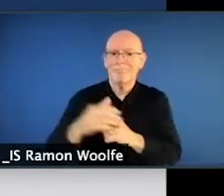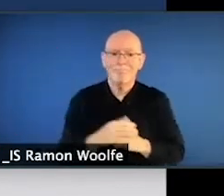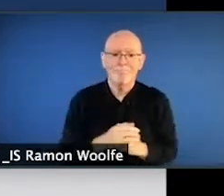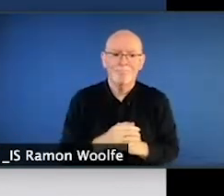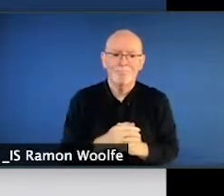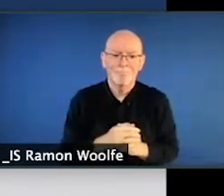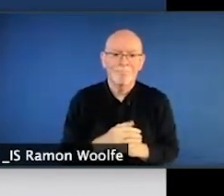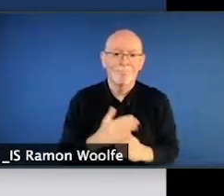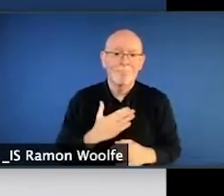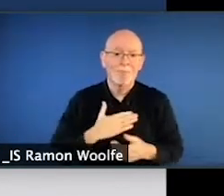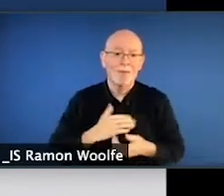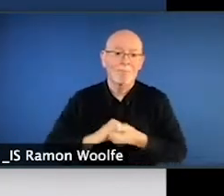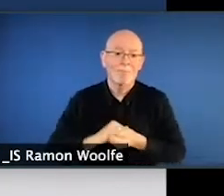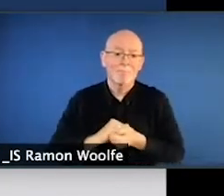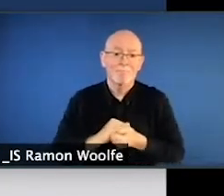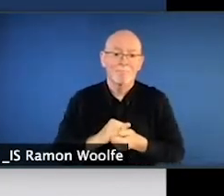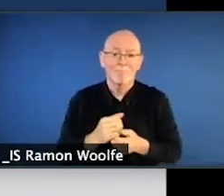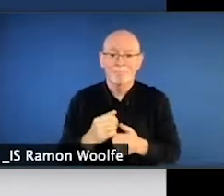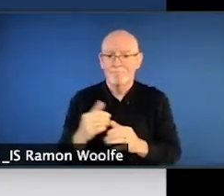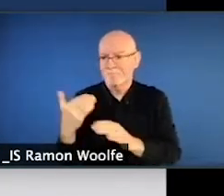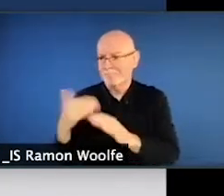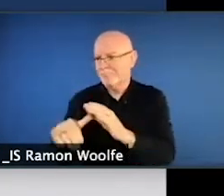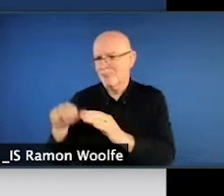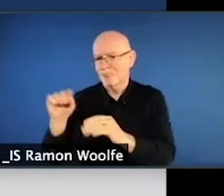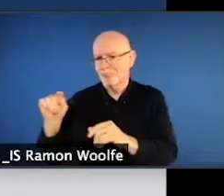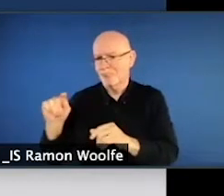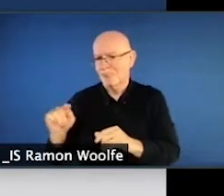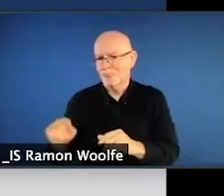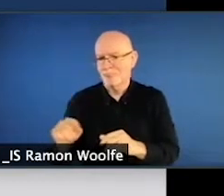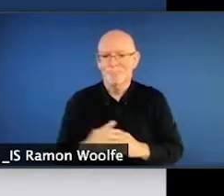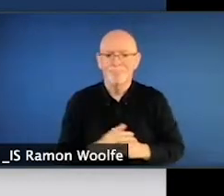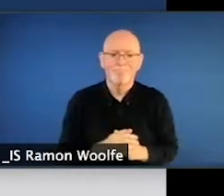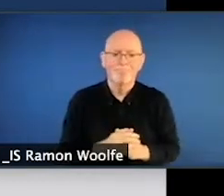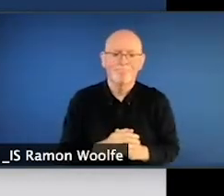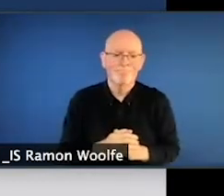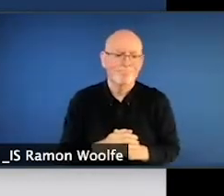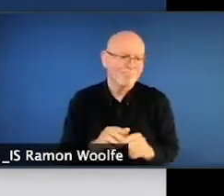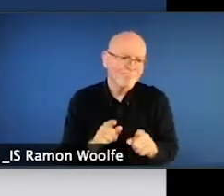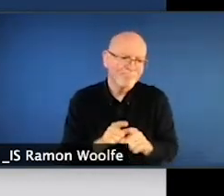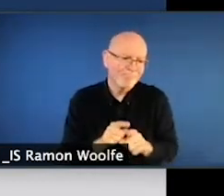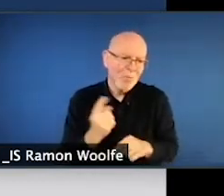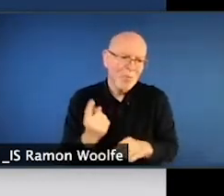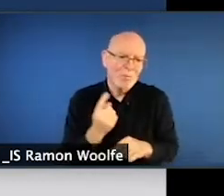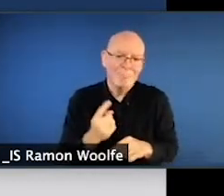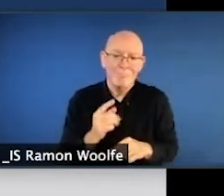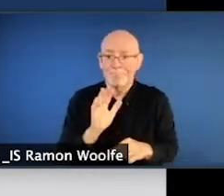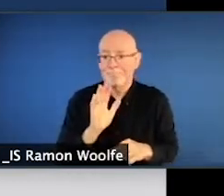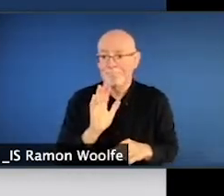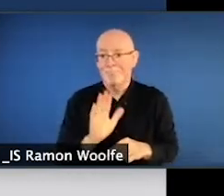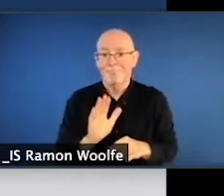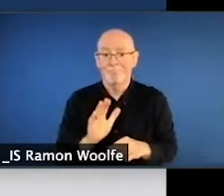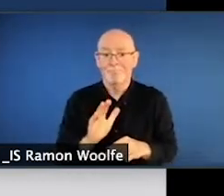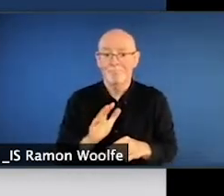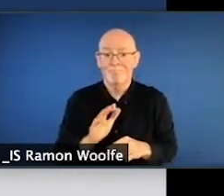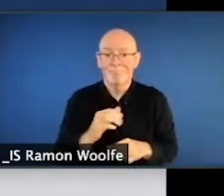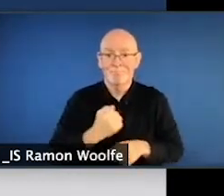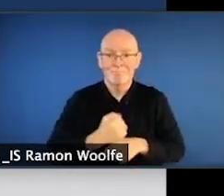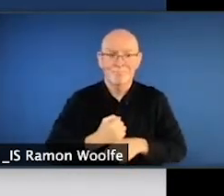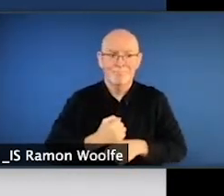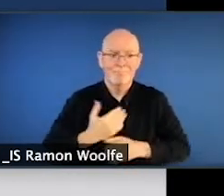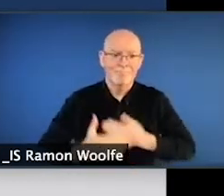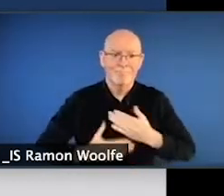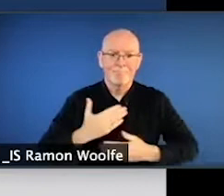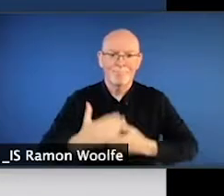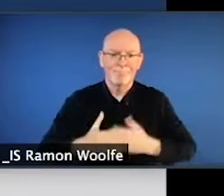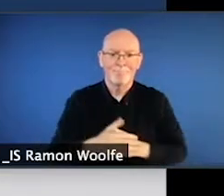encouraged, and you can submit questions and comments throughout the event. In the Zoom platform, please use the chat or